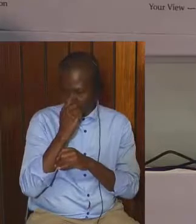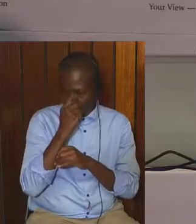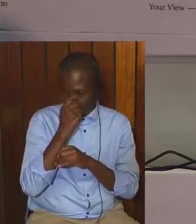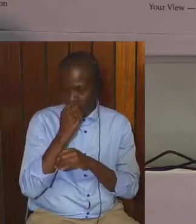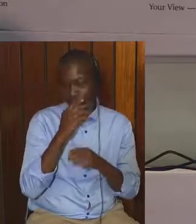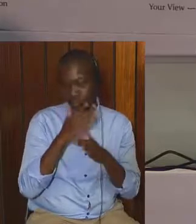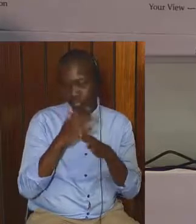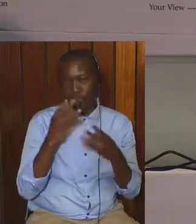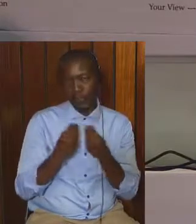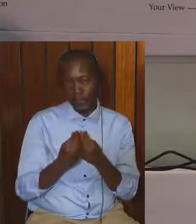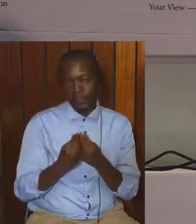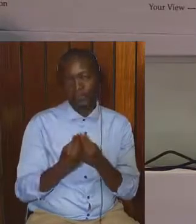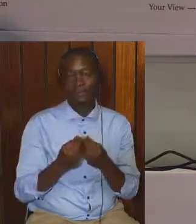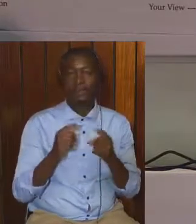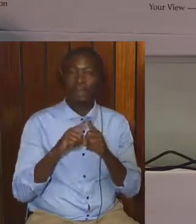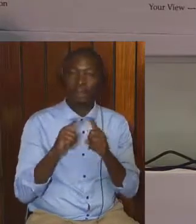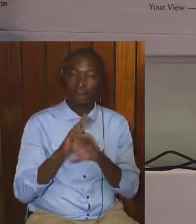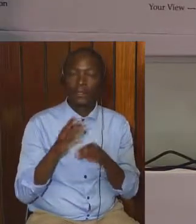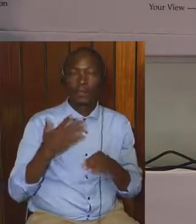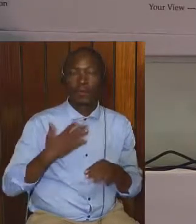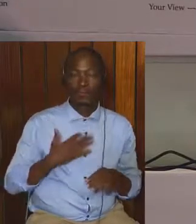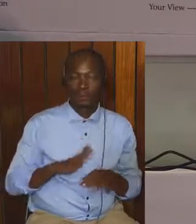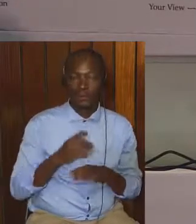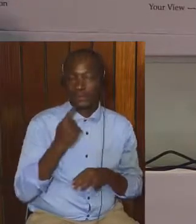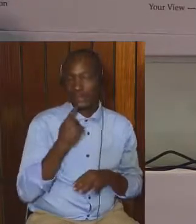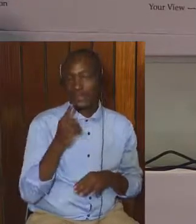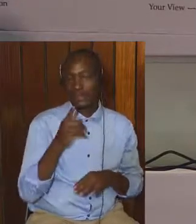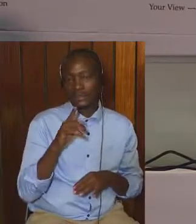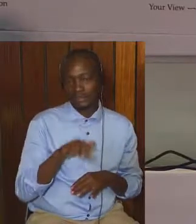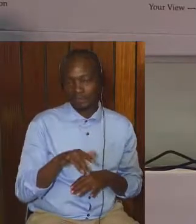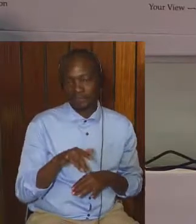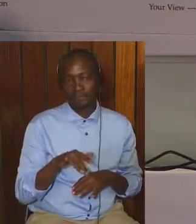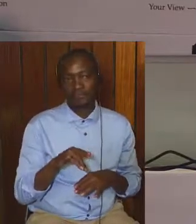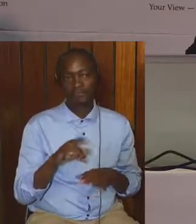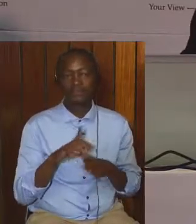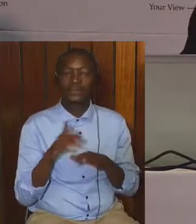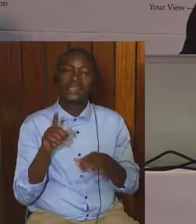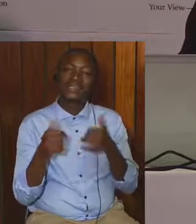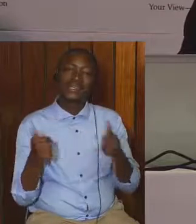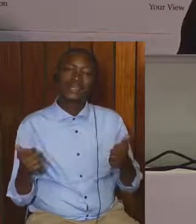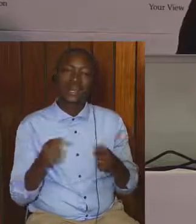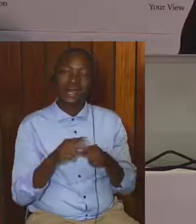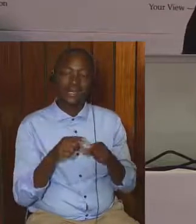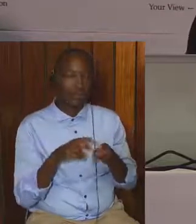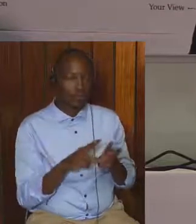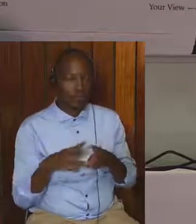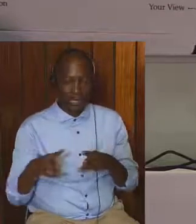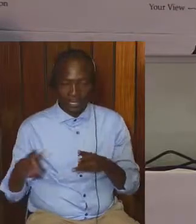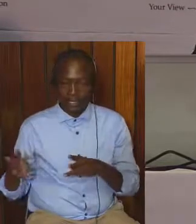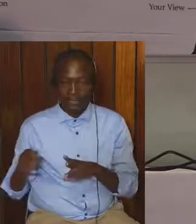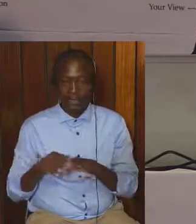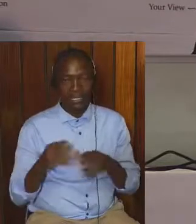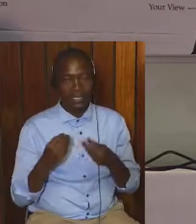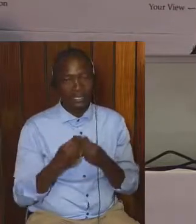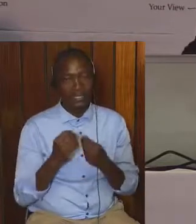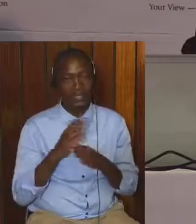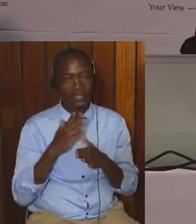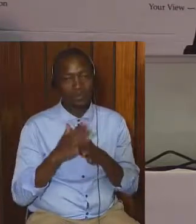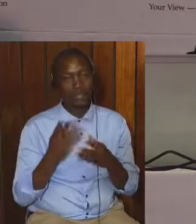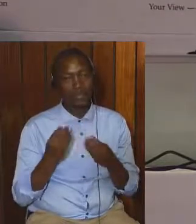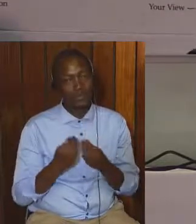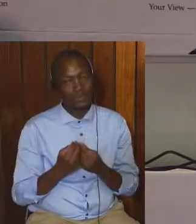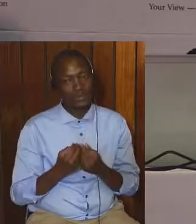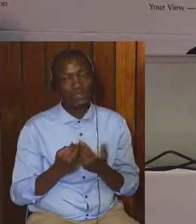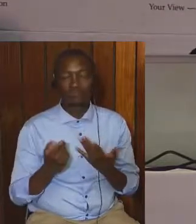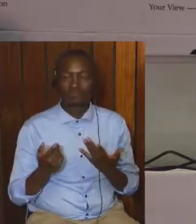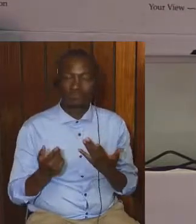to deal with. But I want to say this as well, that there are other avenues that things can be dealt with. So where,